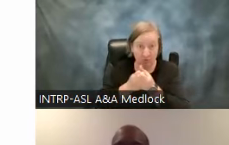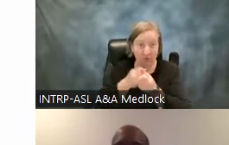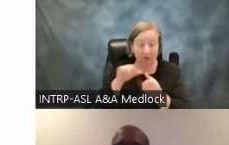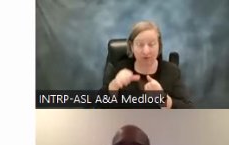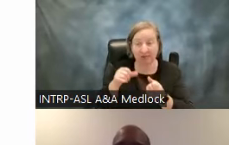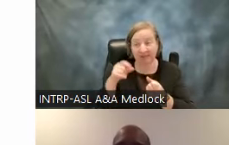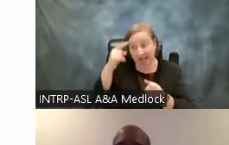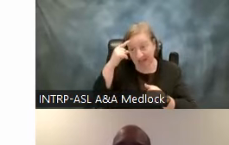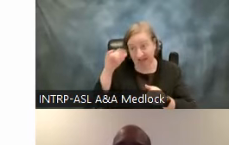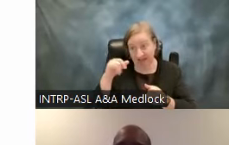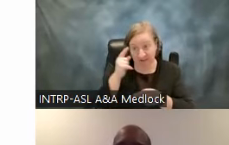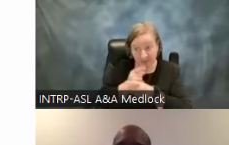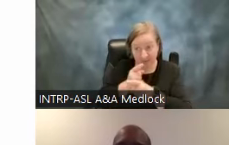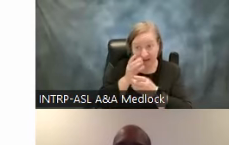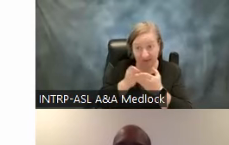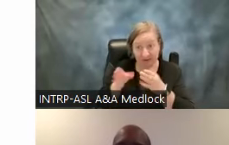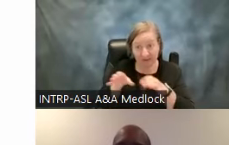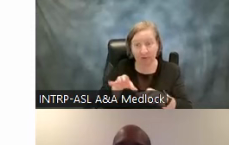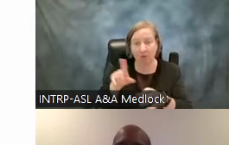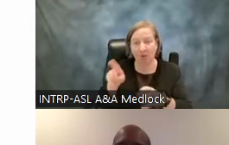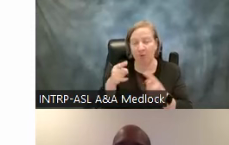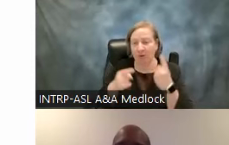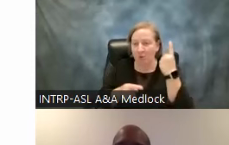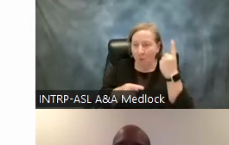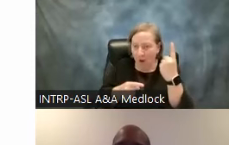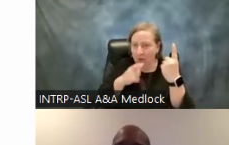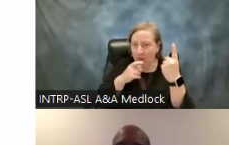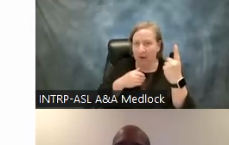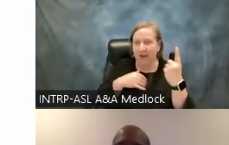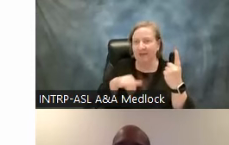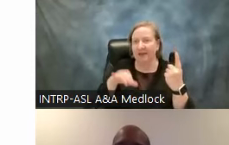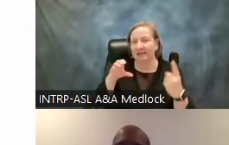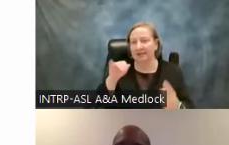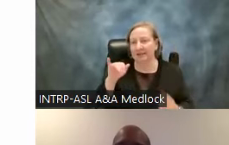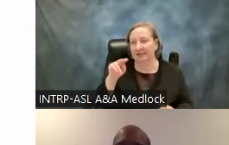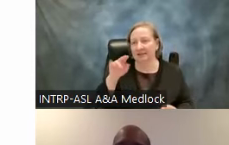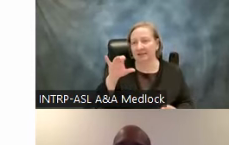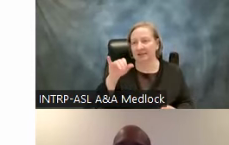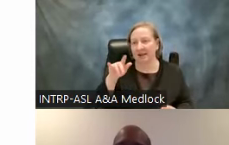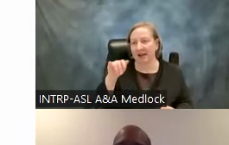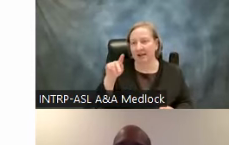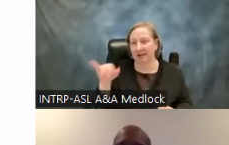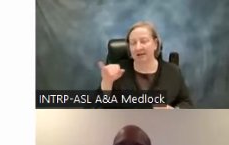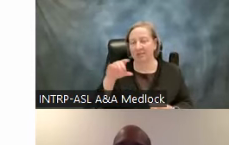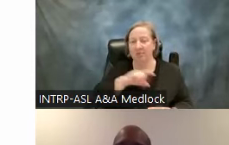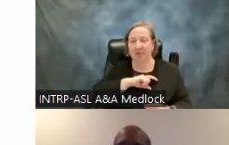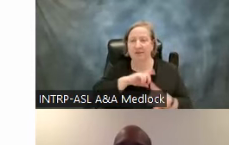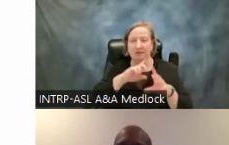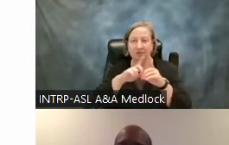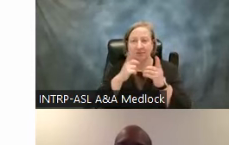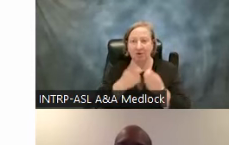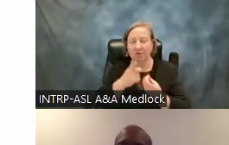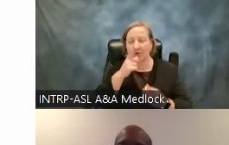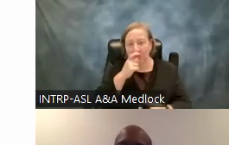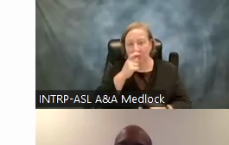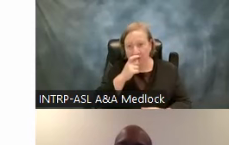think that this is the right thing to do. There's only one, and it is Cincinnati Police Department that is